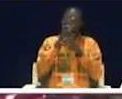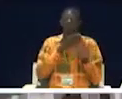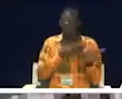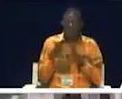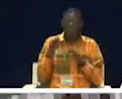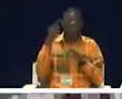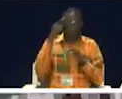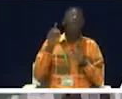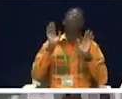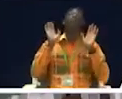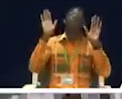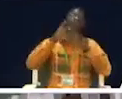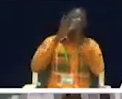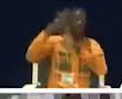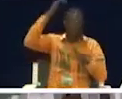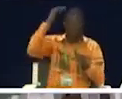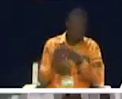wonders.